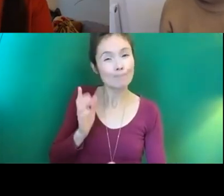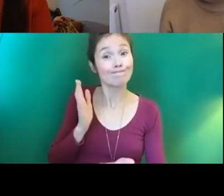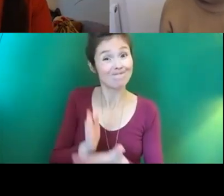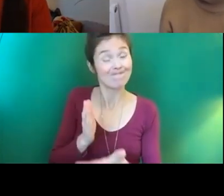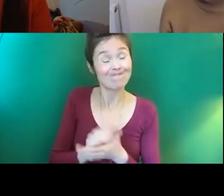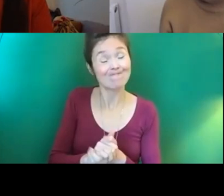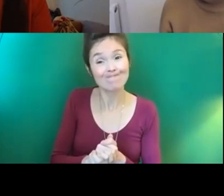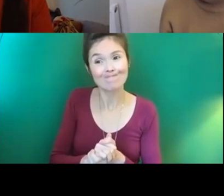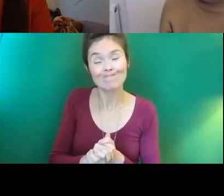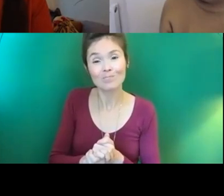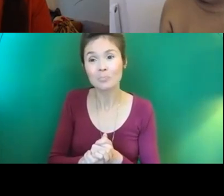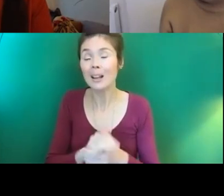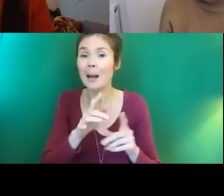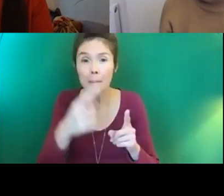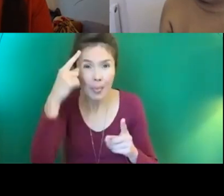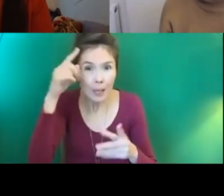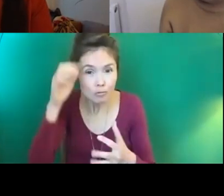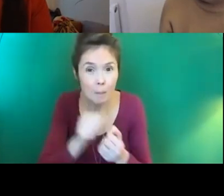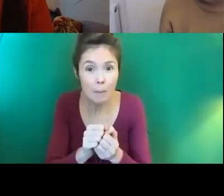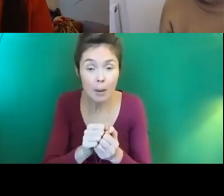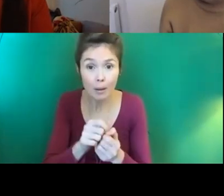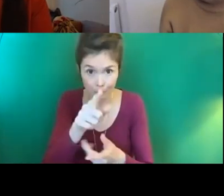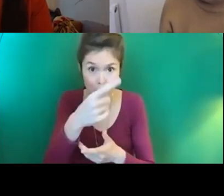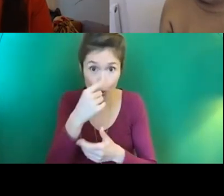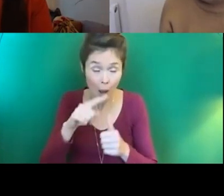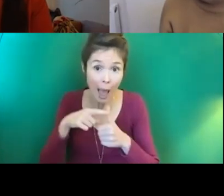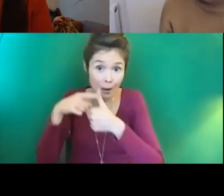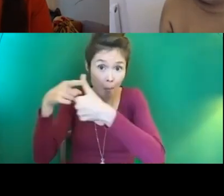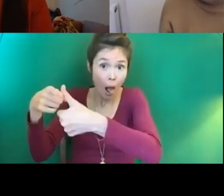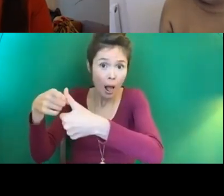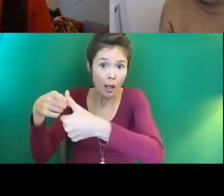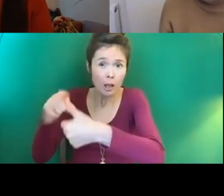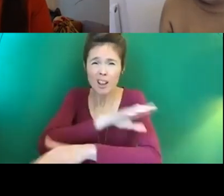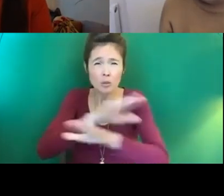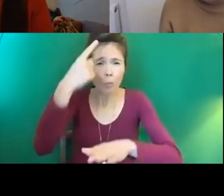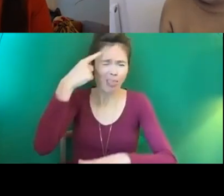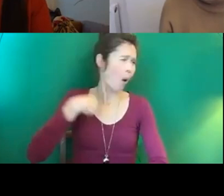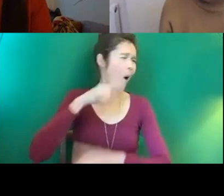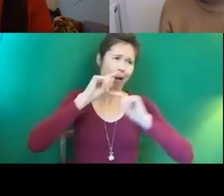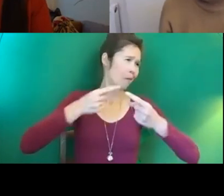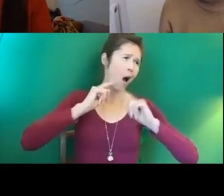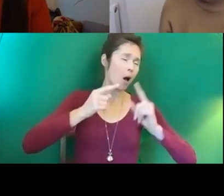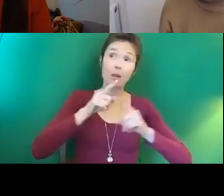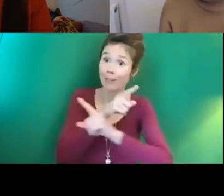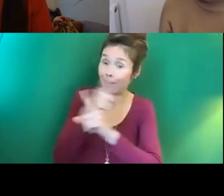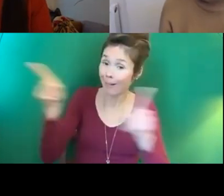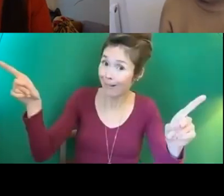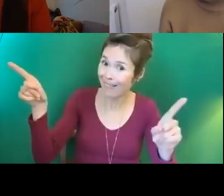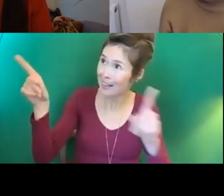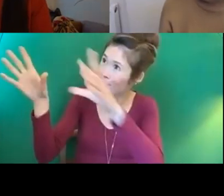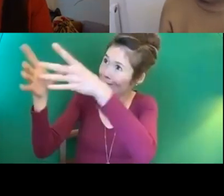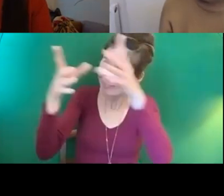But not to write yourself off before applying for any money, to know that there are people out there who really want to represent